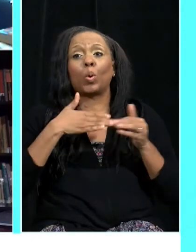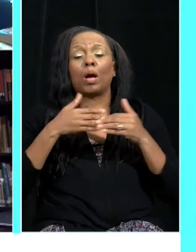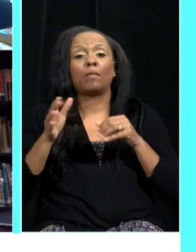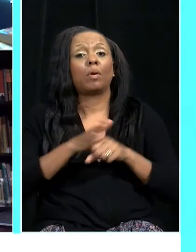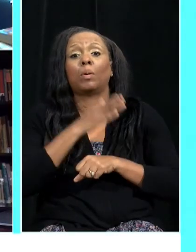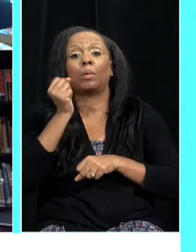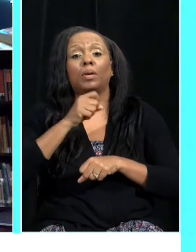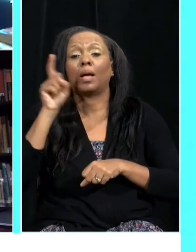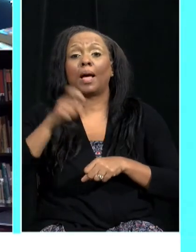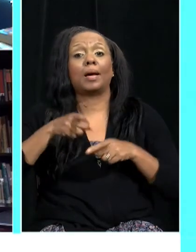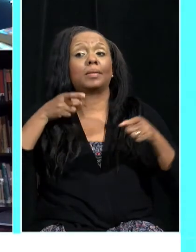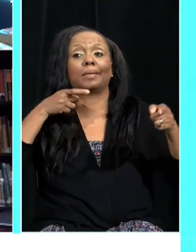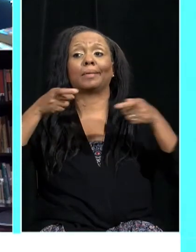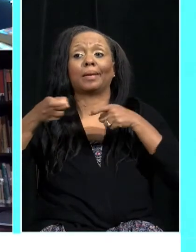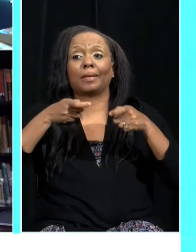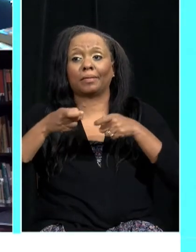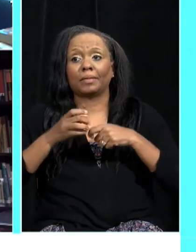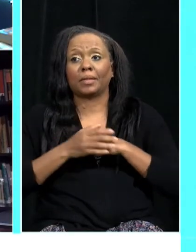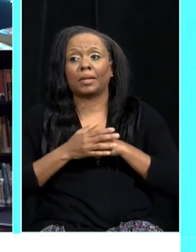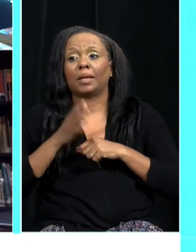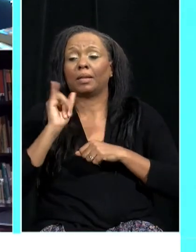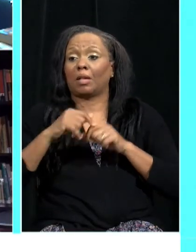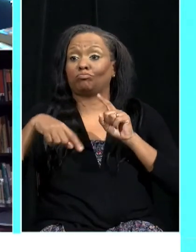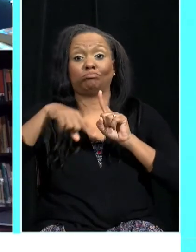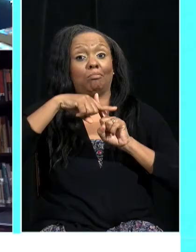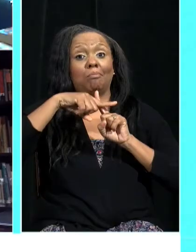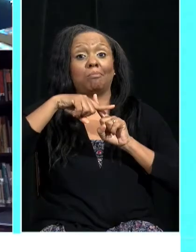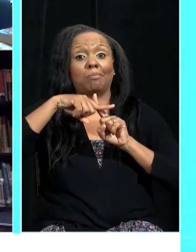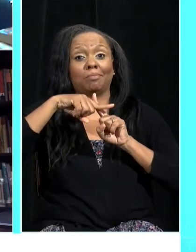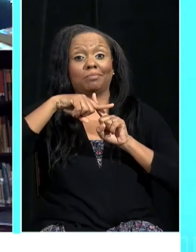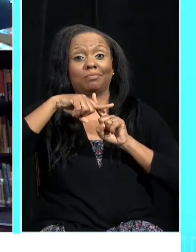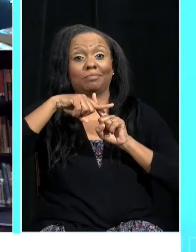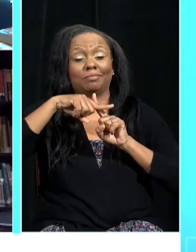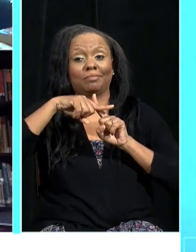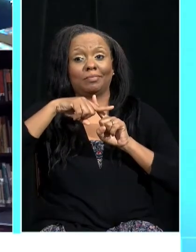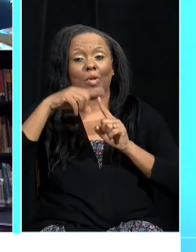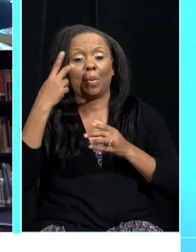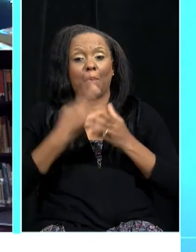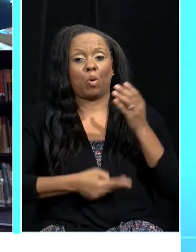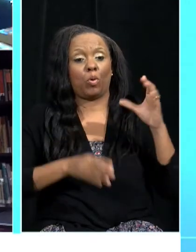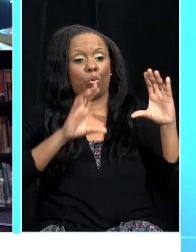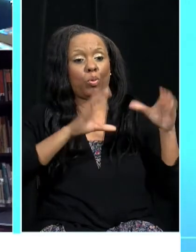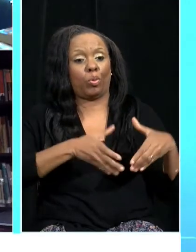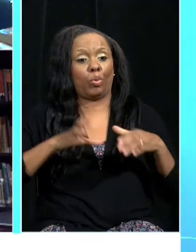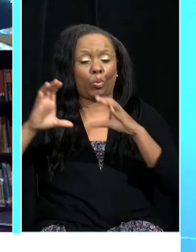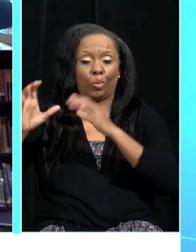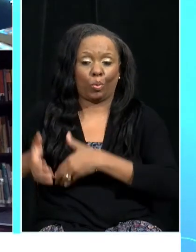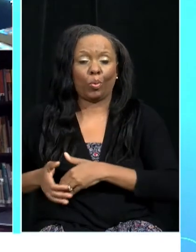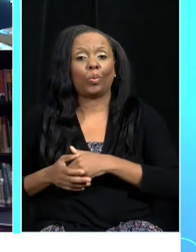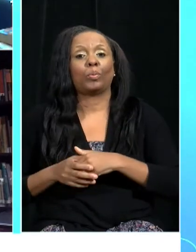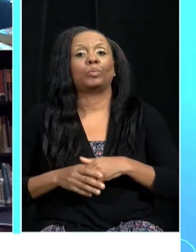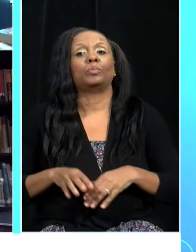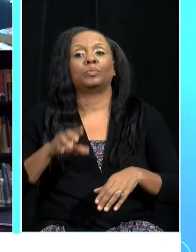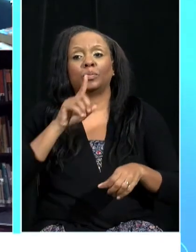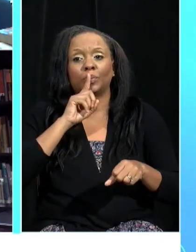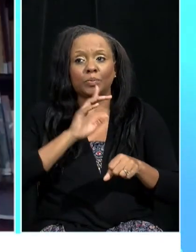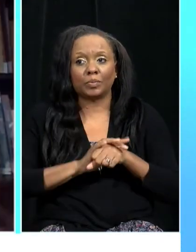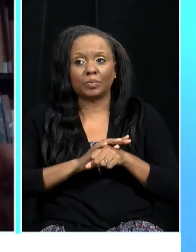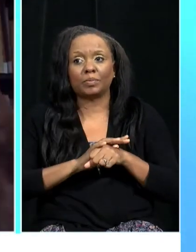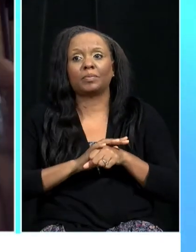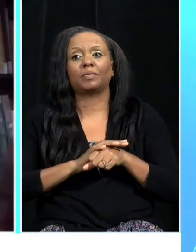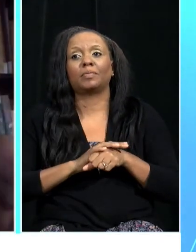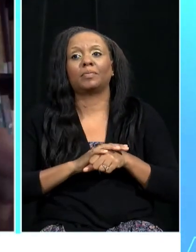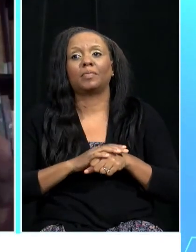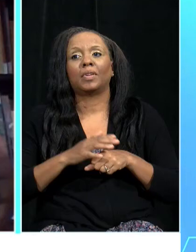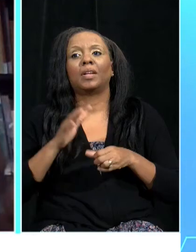govern. And for me, it's a positive development that both parties have committed themselves To to this